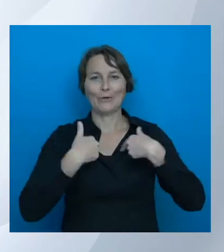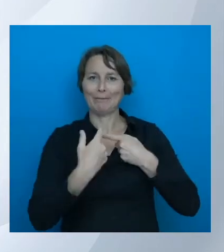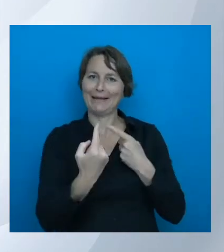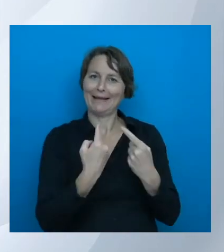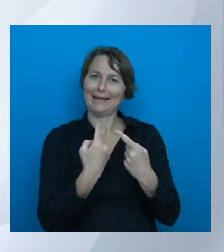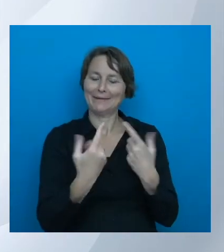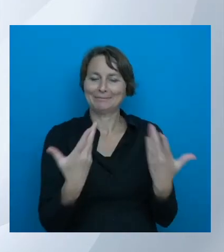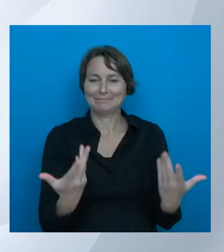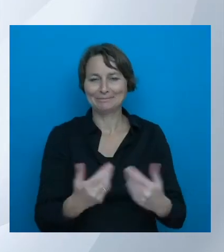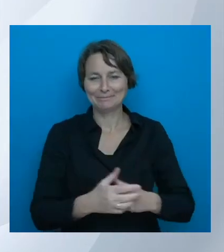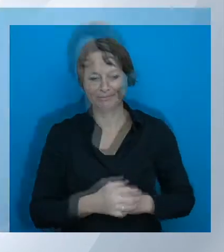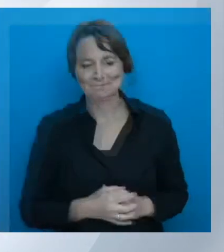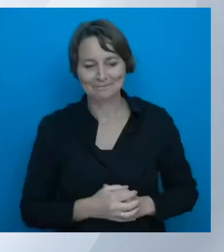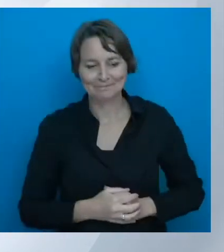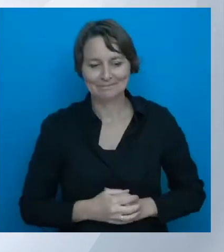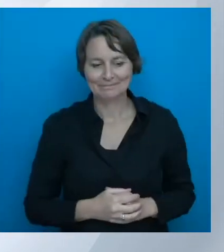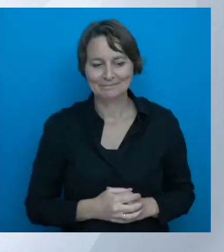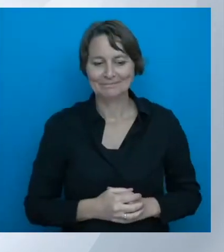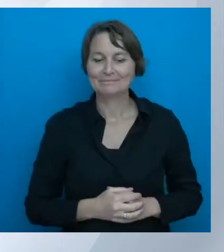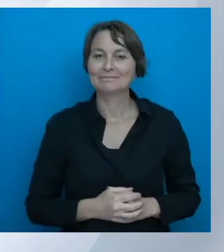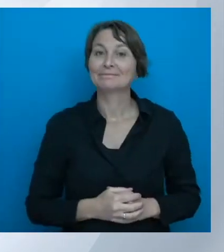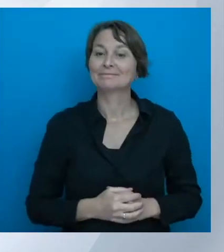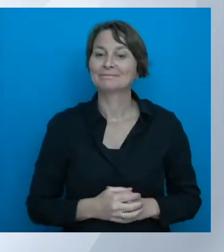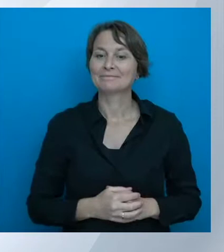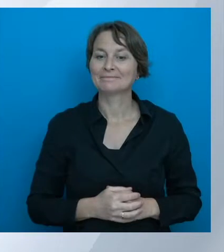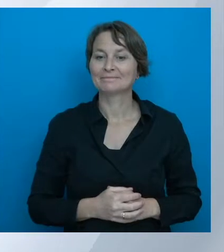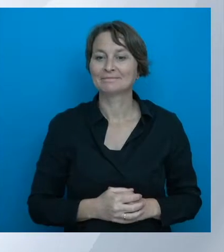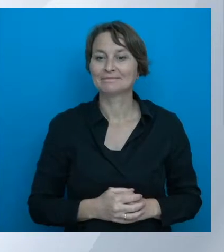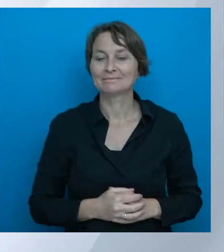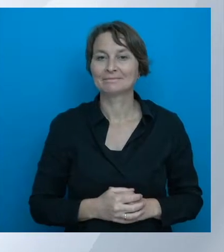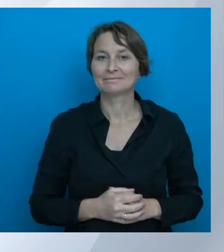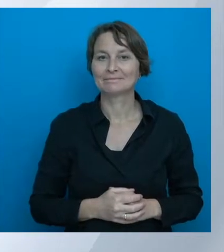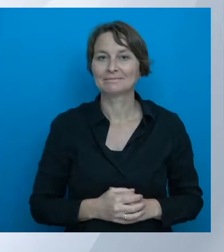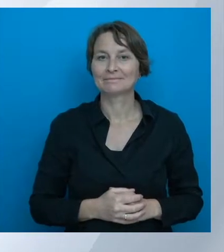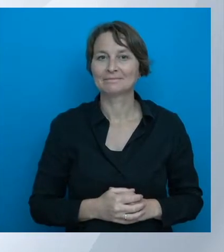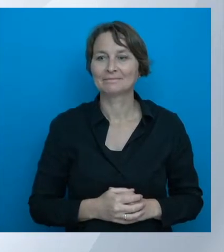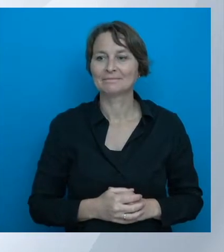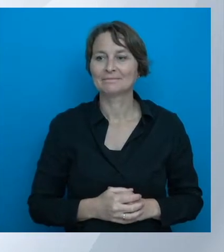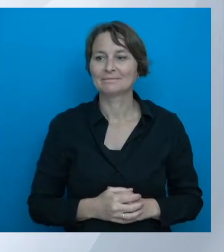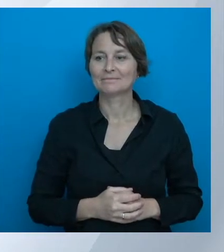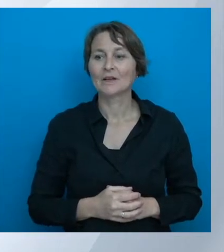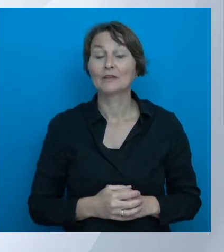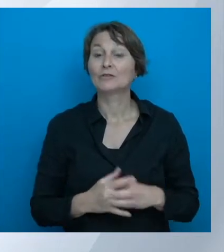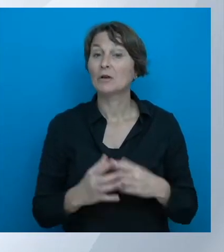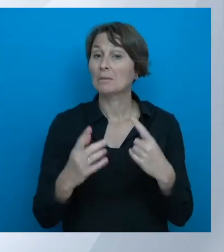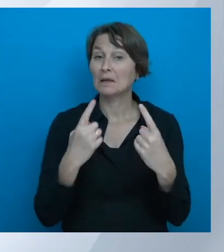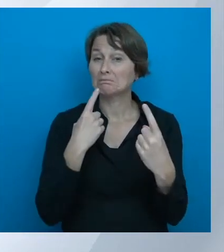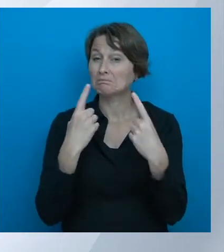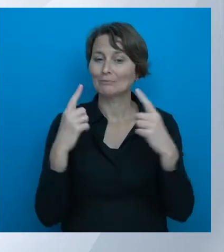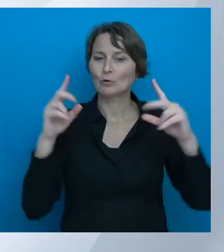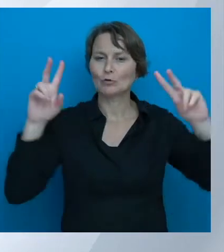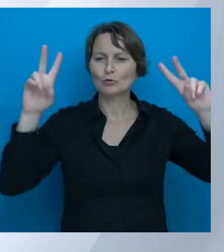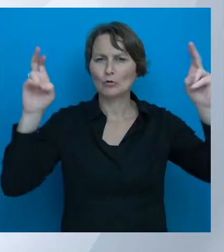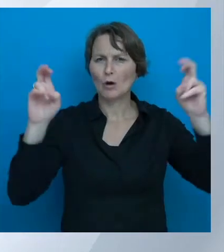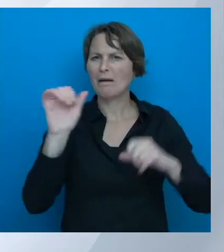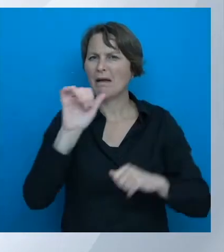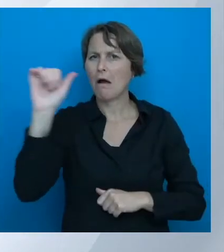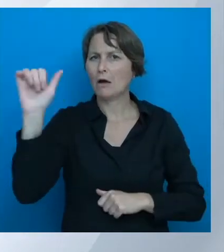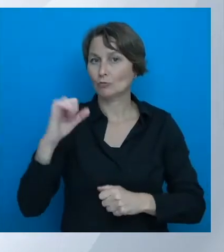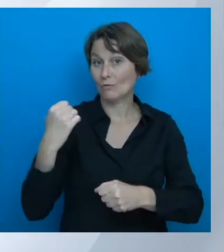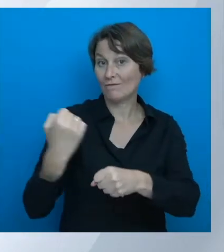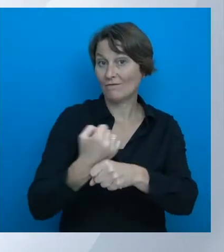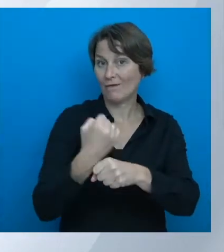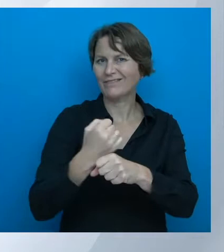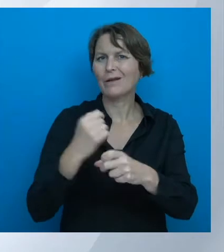this started. There we go. So, I'm going to be talking about Azure Functions and Azure Storage.